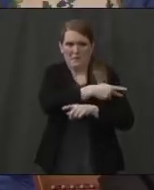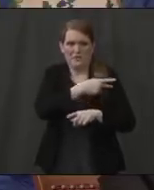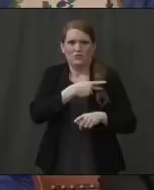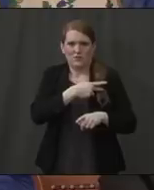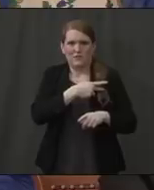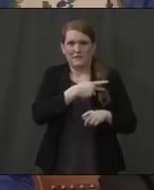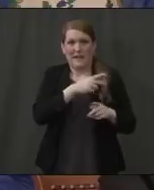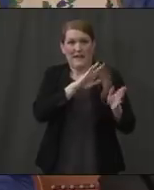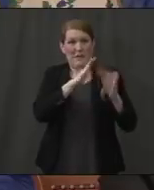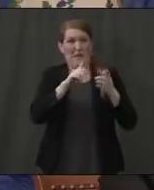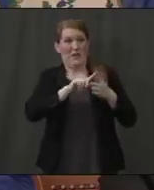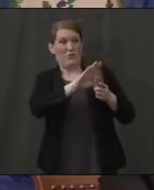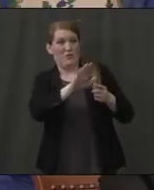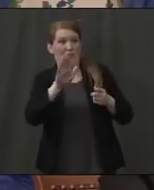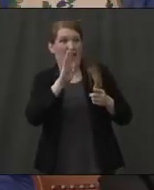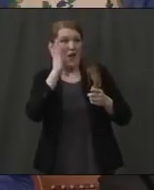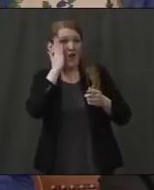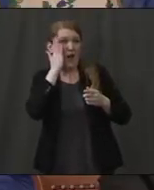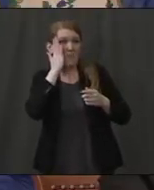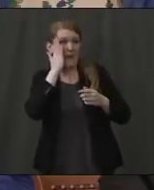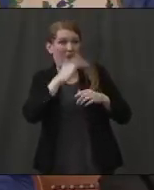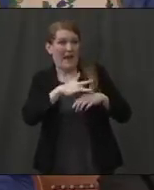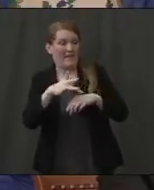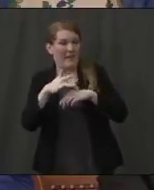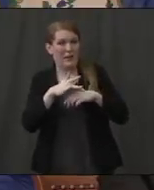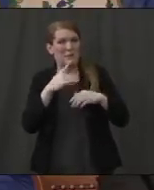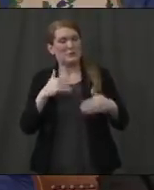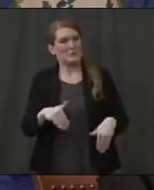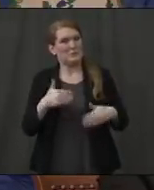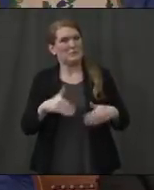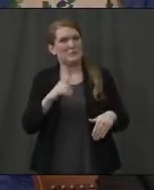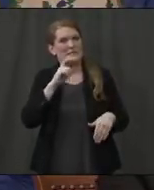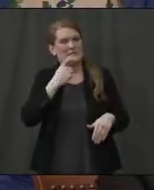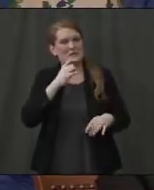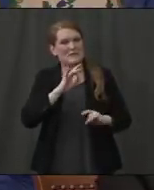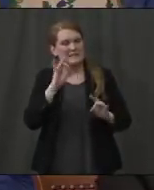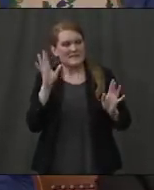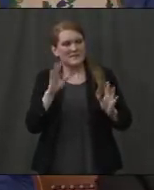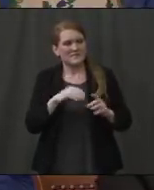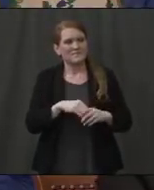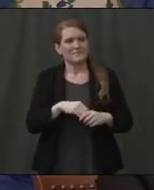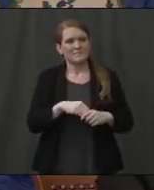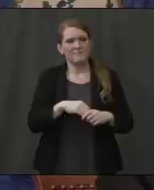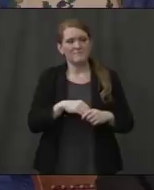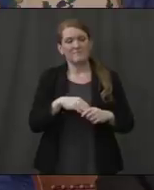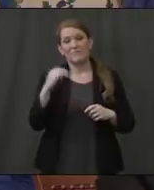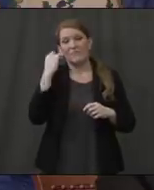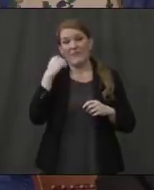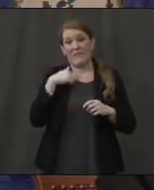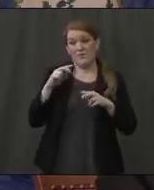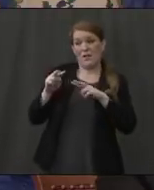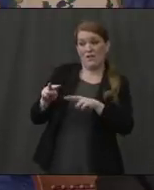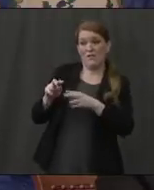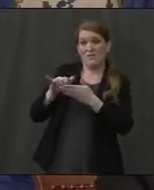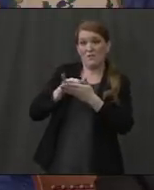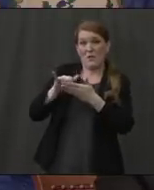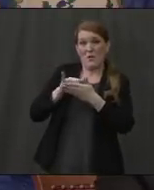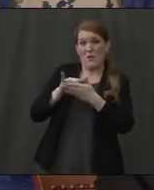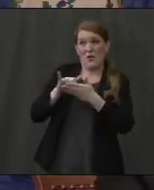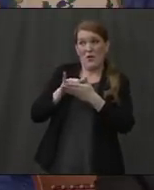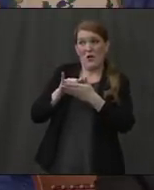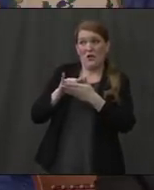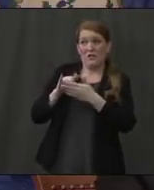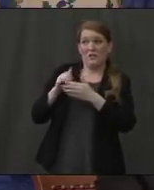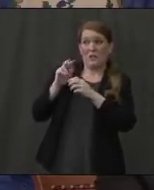Dr. Murphy's point about it following the patterns out of New York, Greenwich is